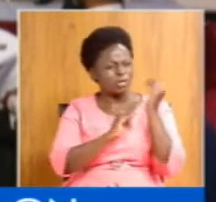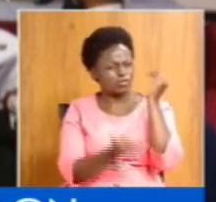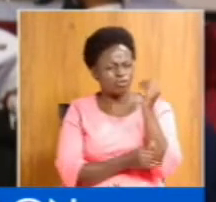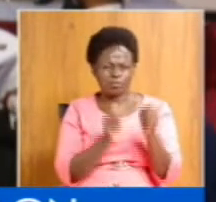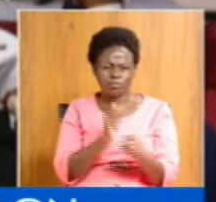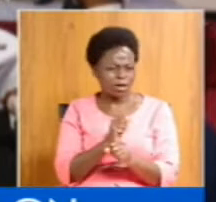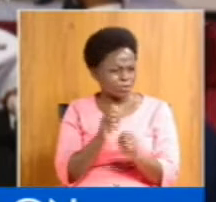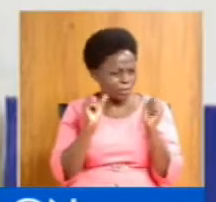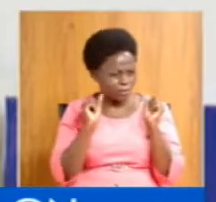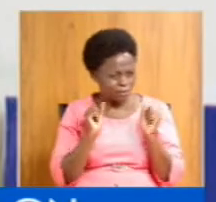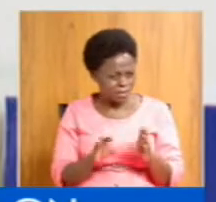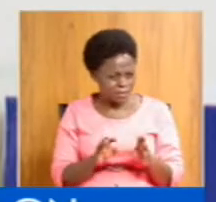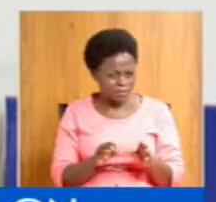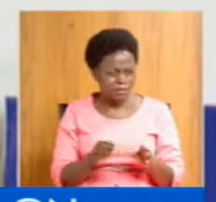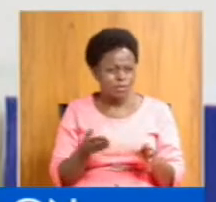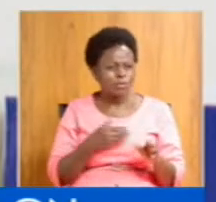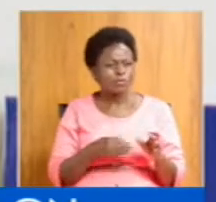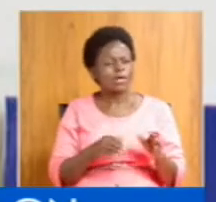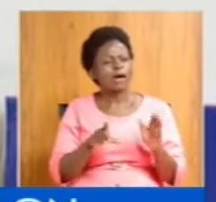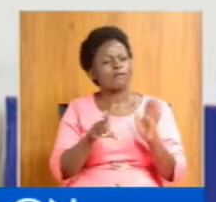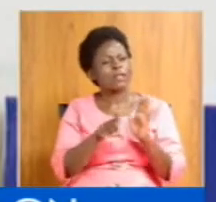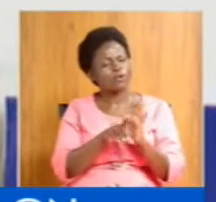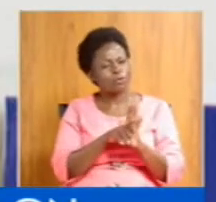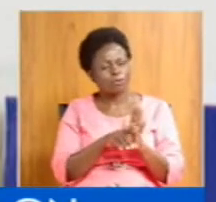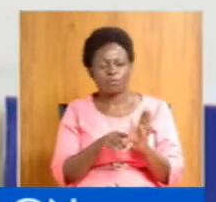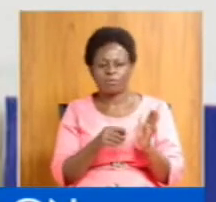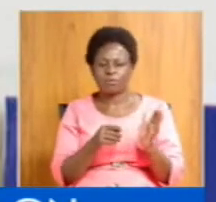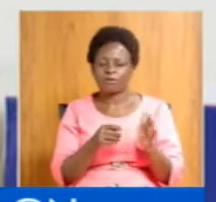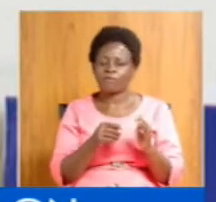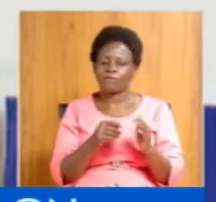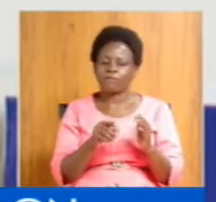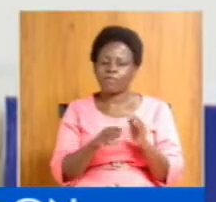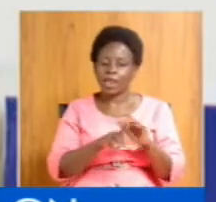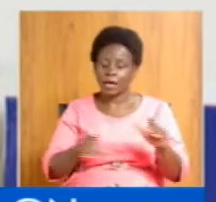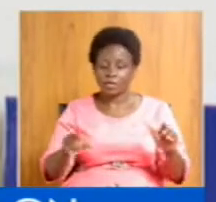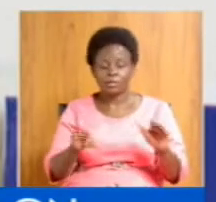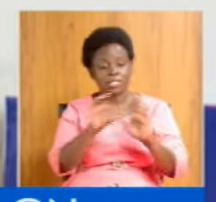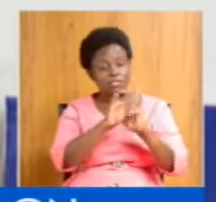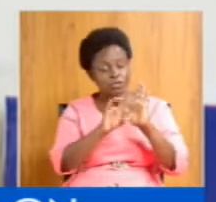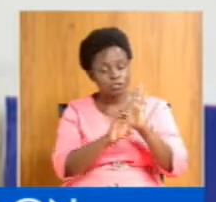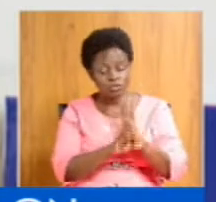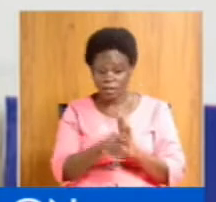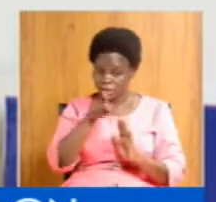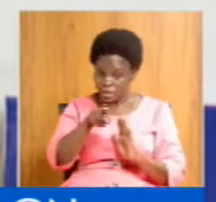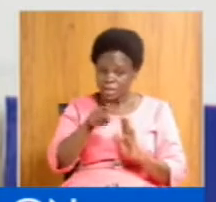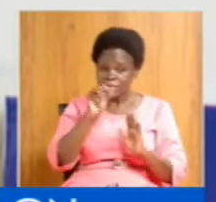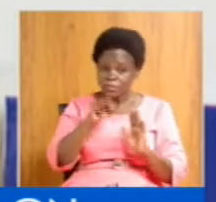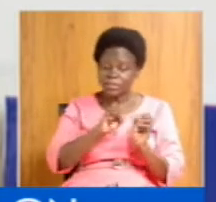as required of you. We have the supreme law of the land, which is the constitution. That constitution also says it should be translated